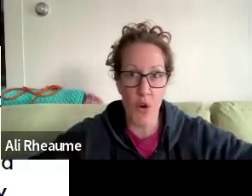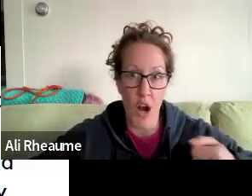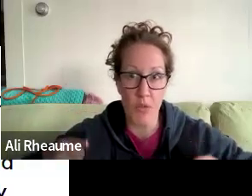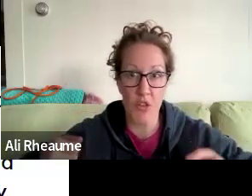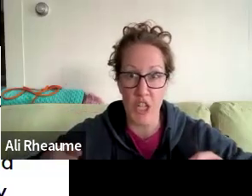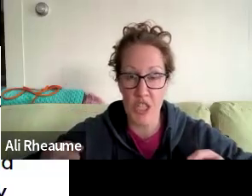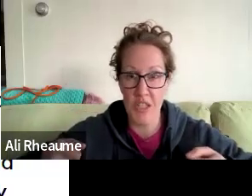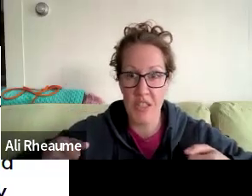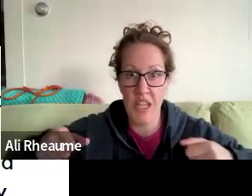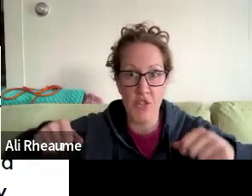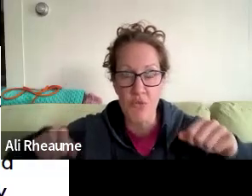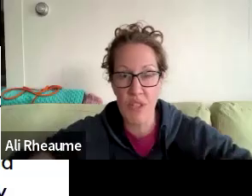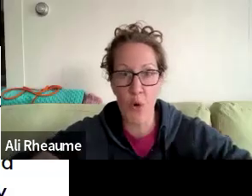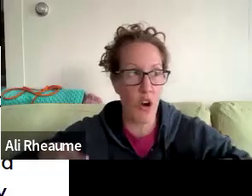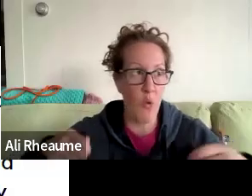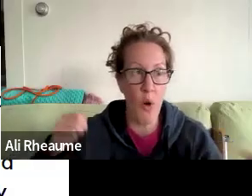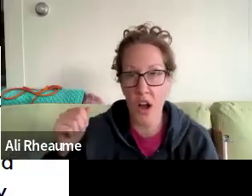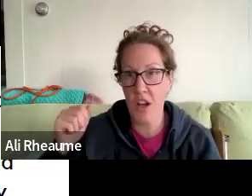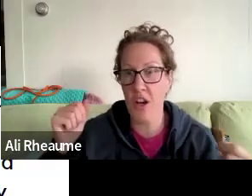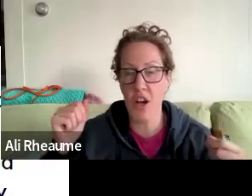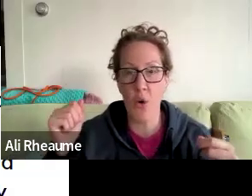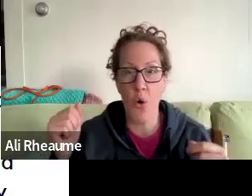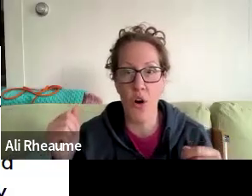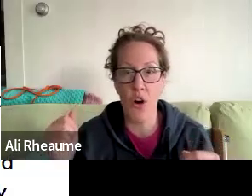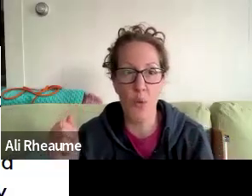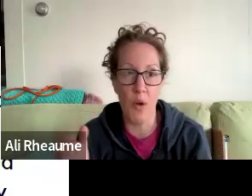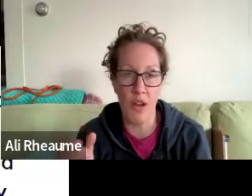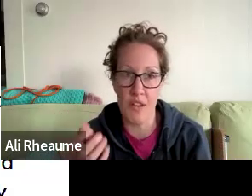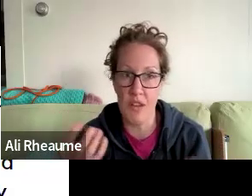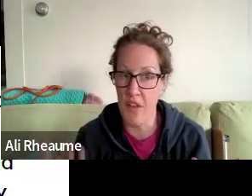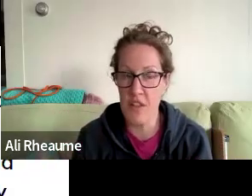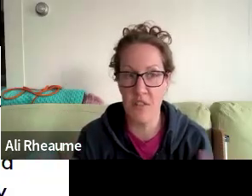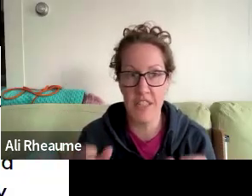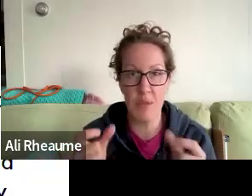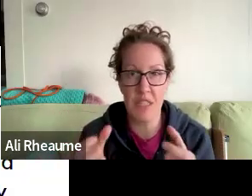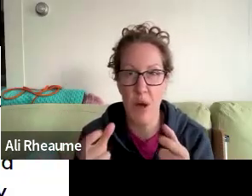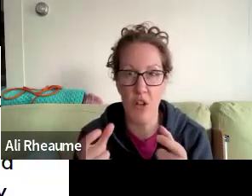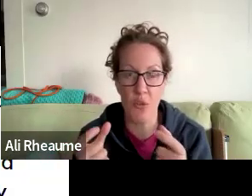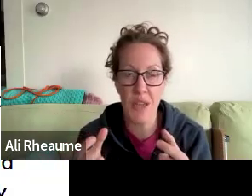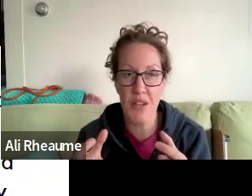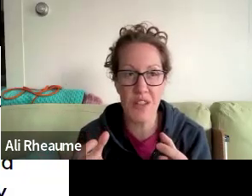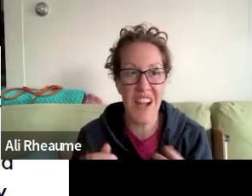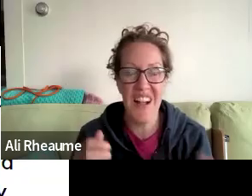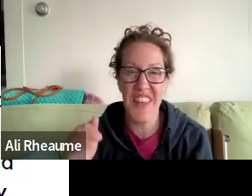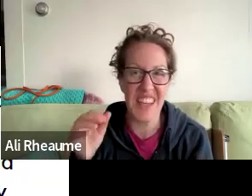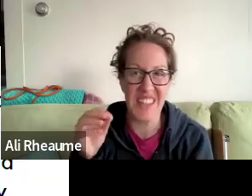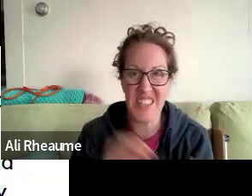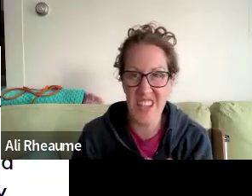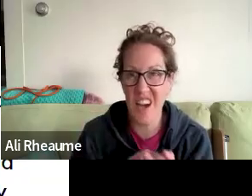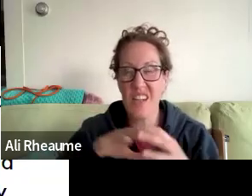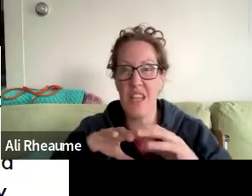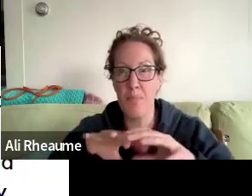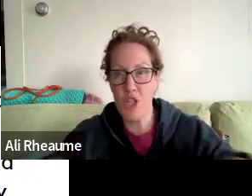with forearm crutches, or a walker or another device with smaller wheels, they